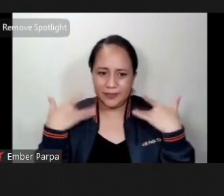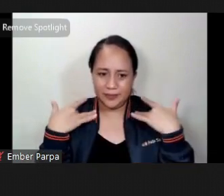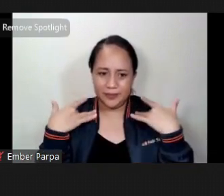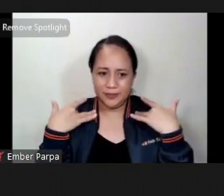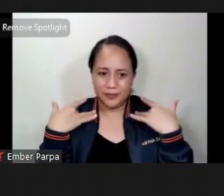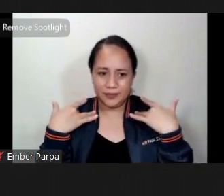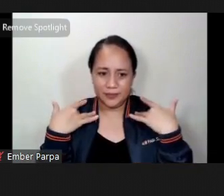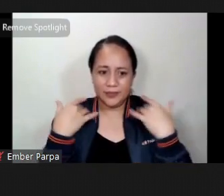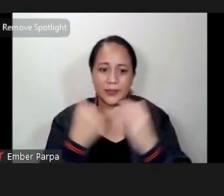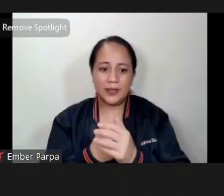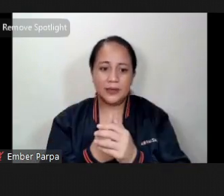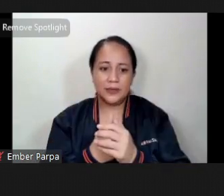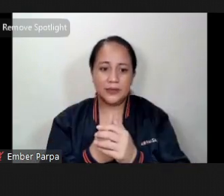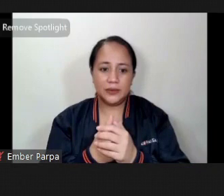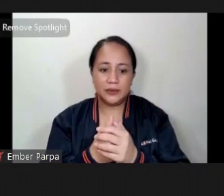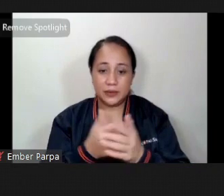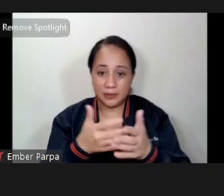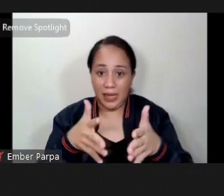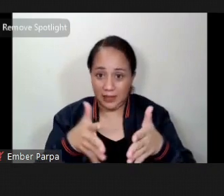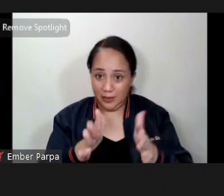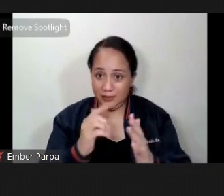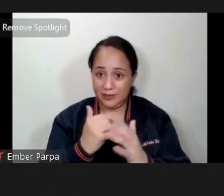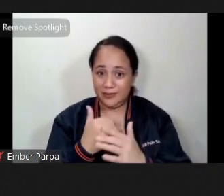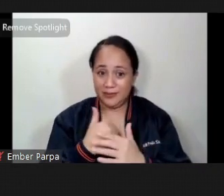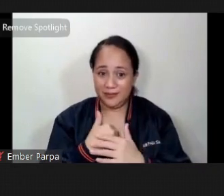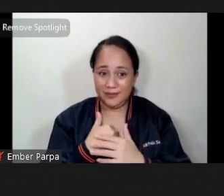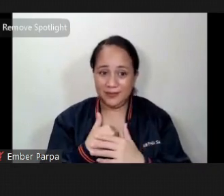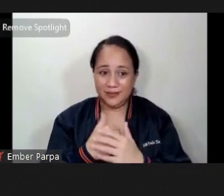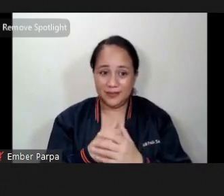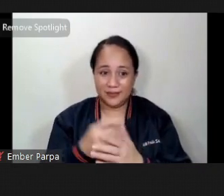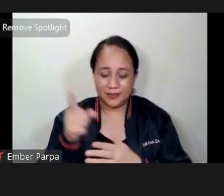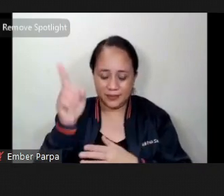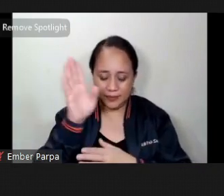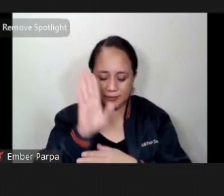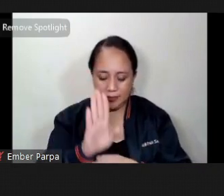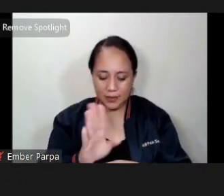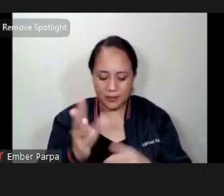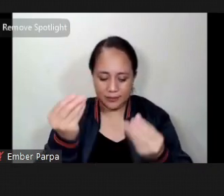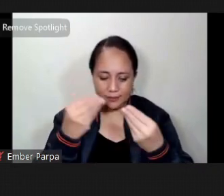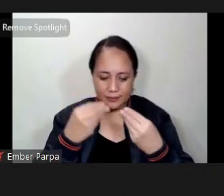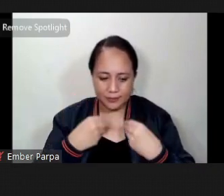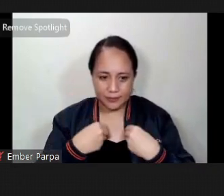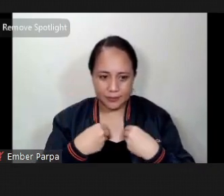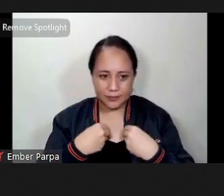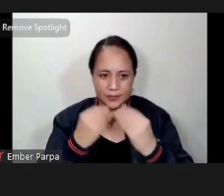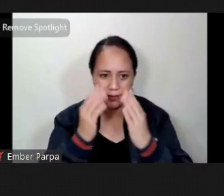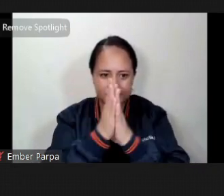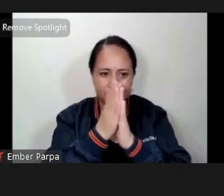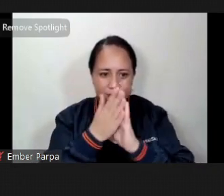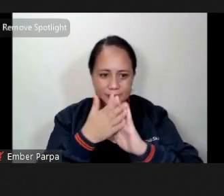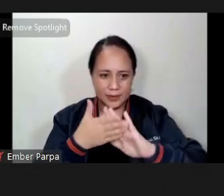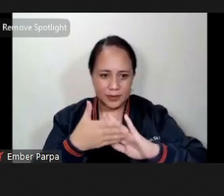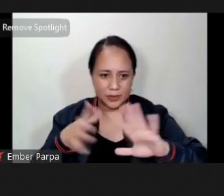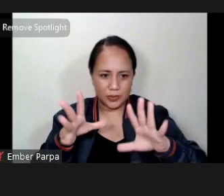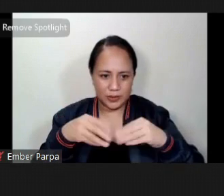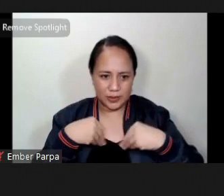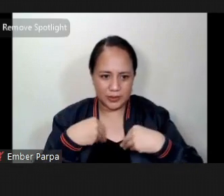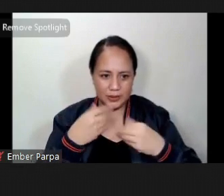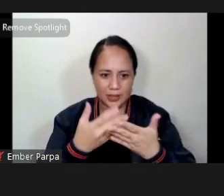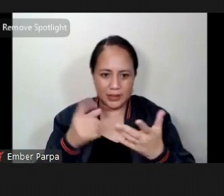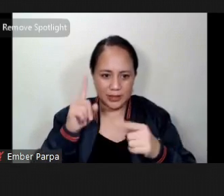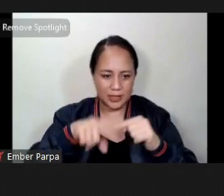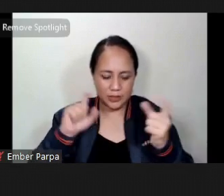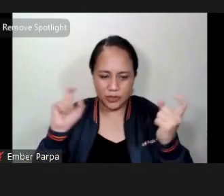With the kind indulgence of our host, God, grant me the serenity to accept the things I